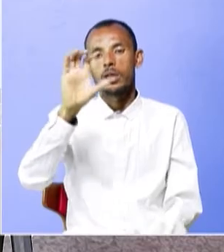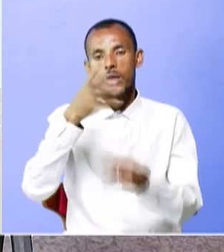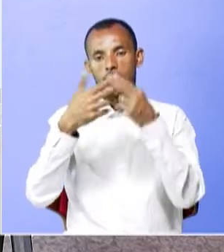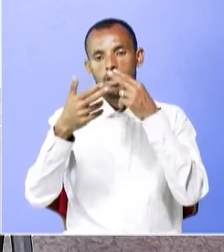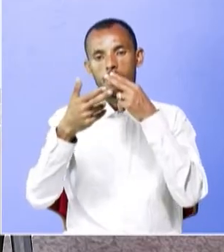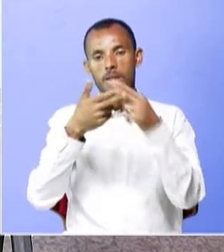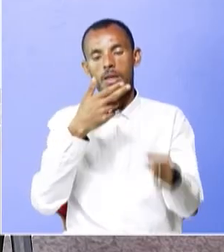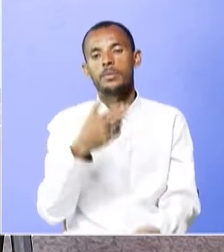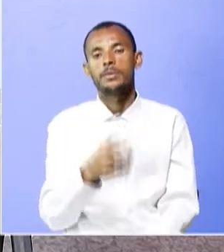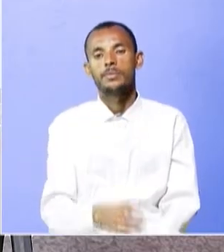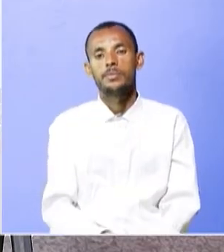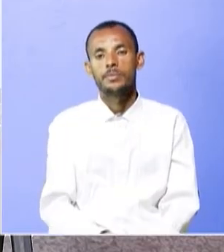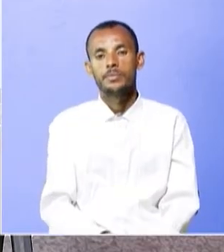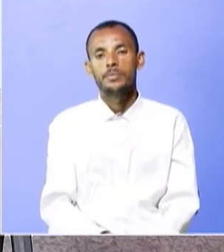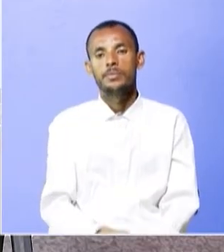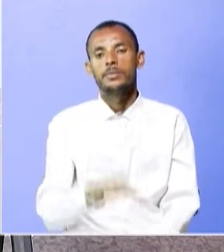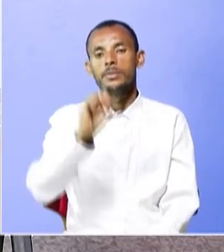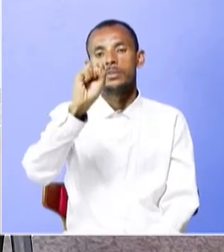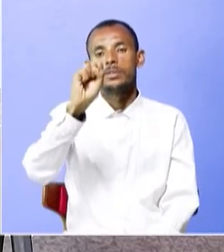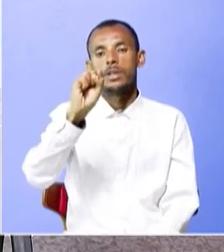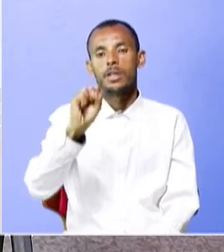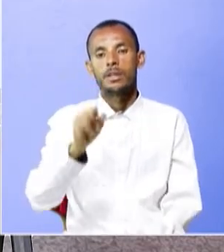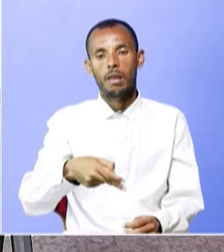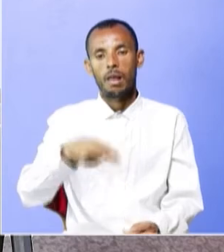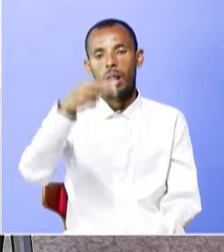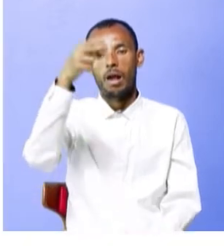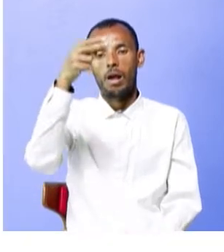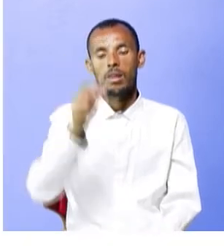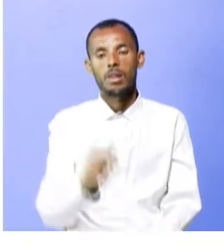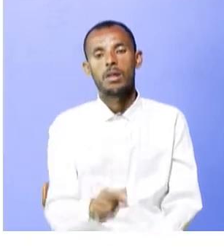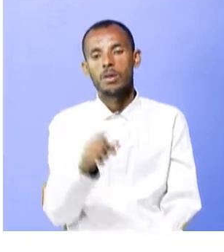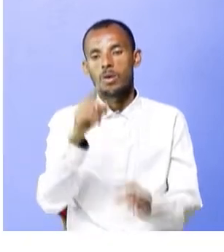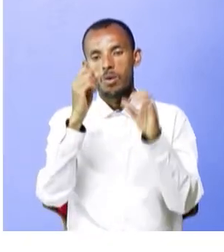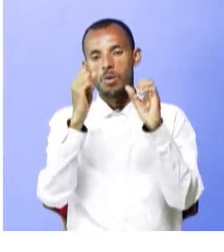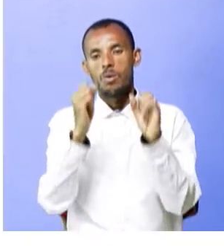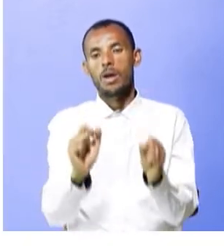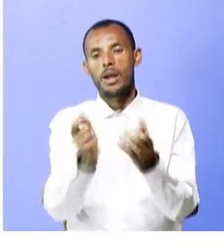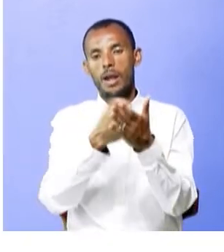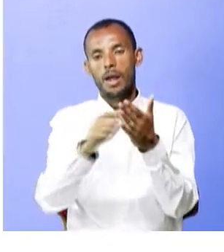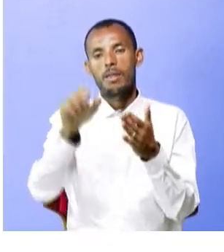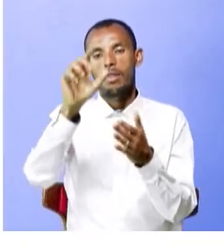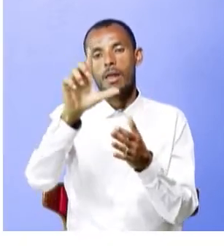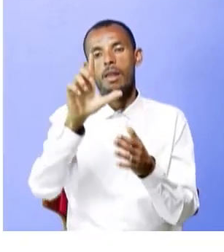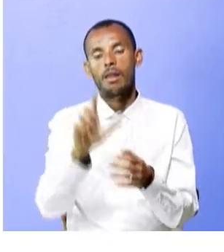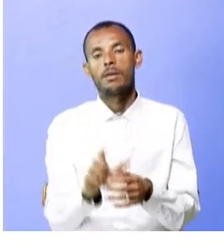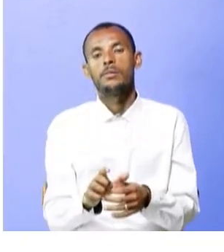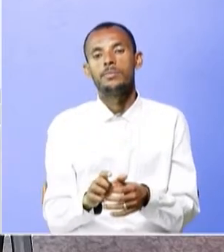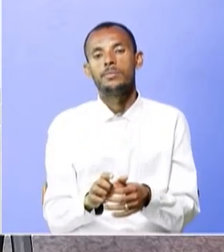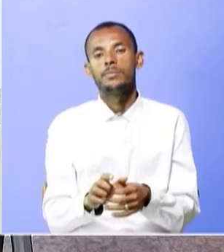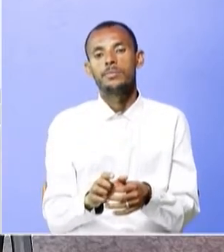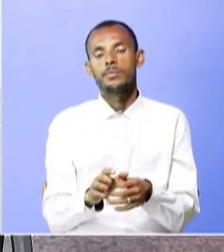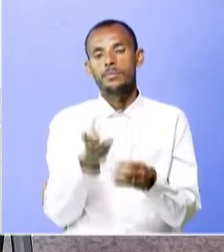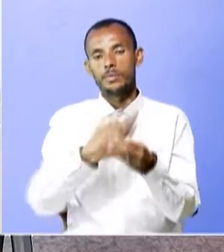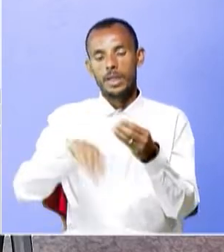times the slant height. Okay, so you can write L plus the